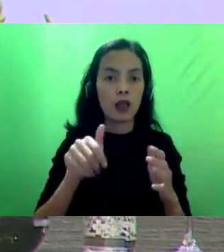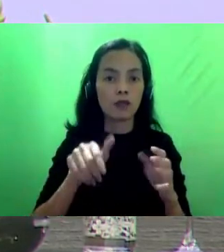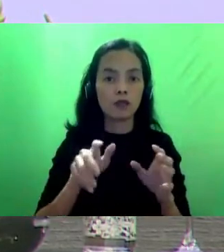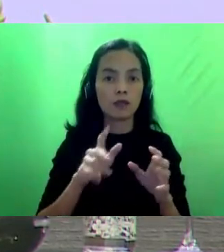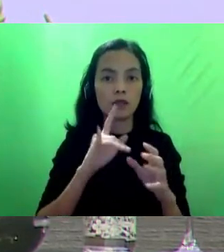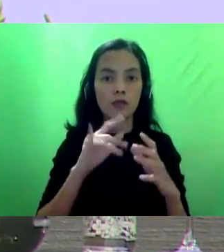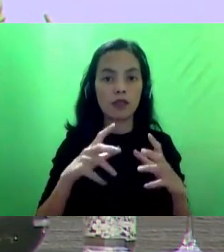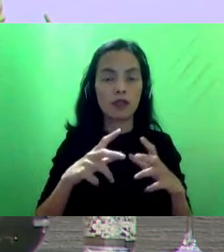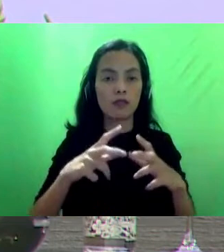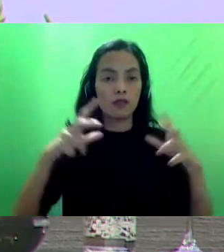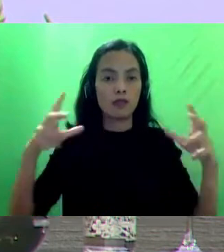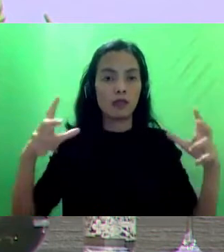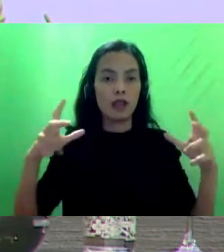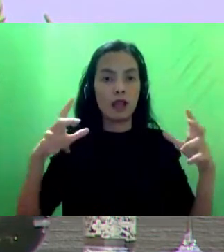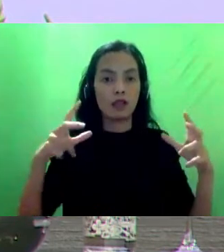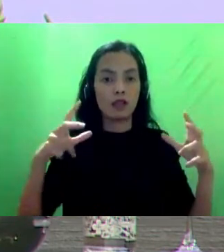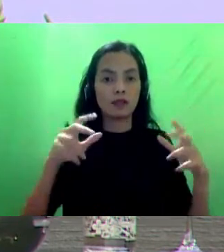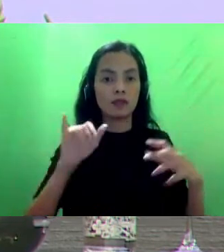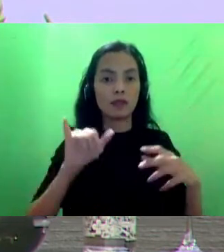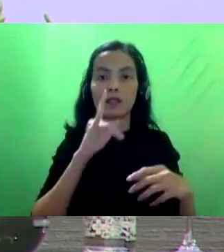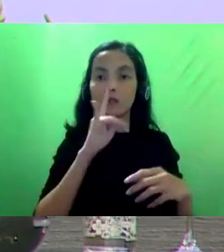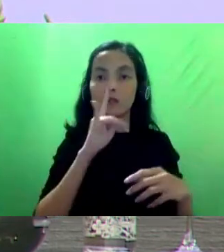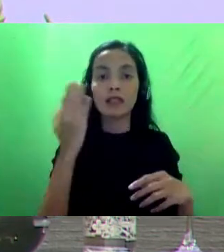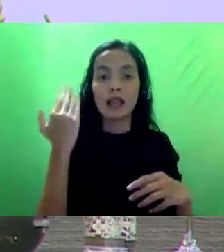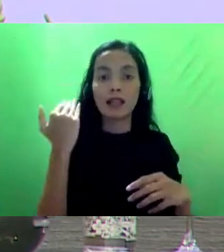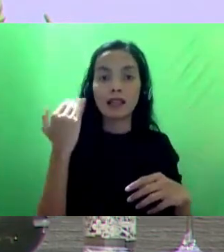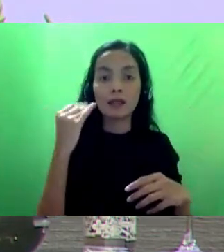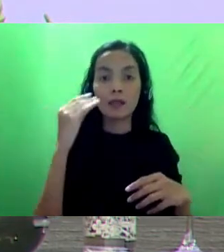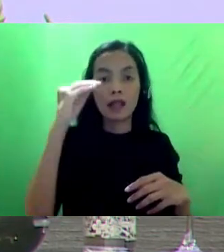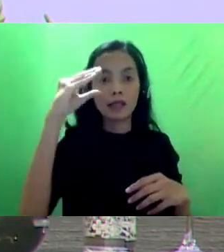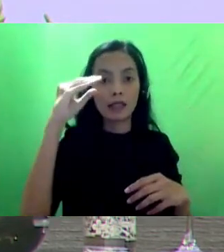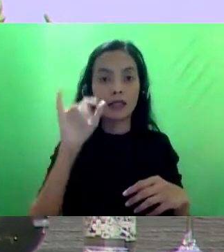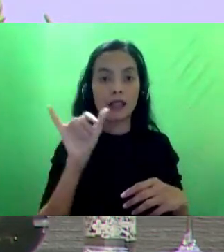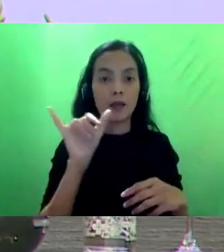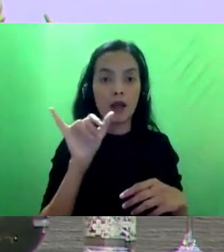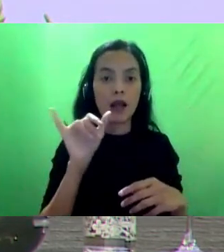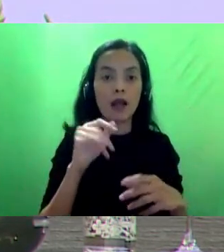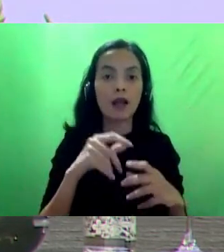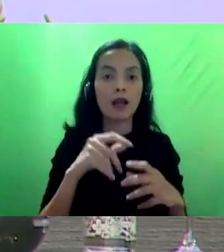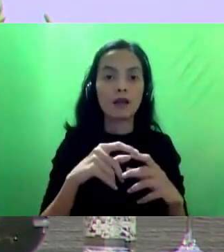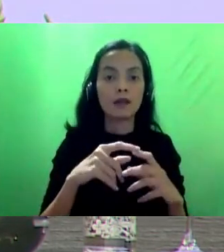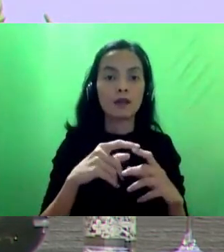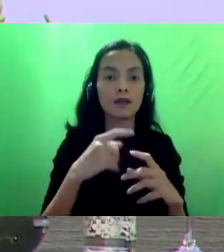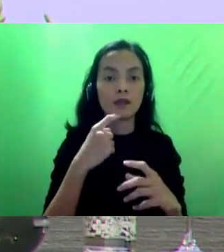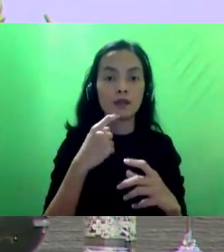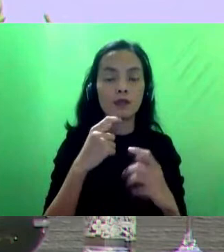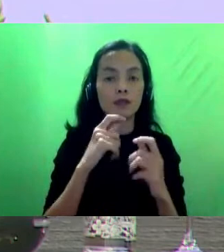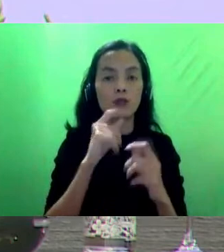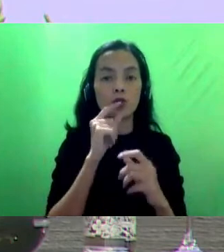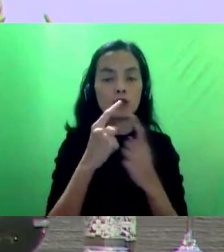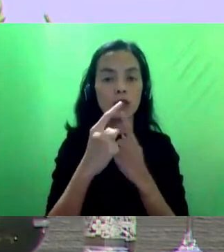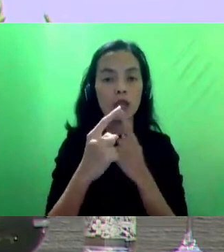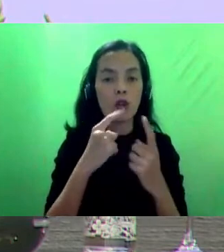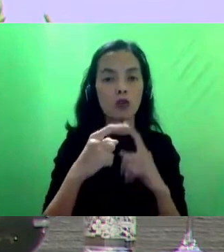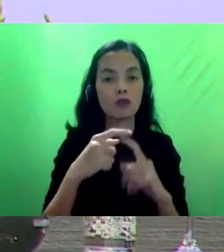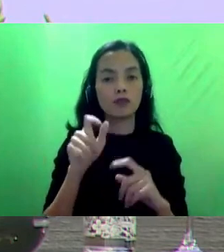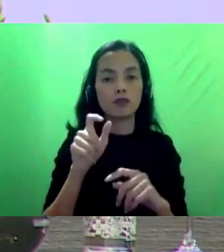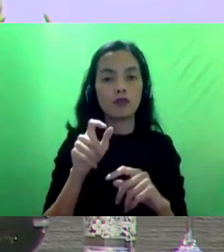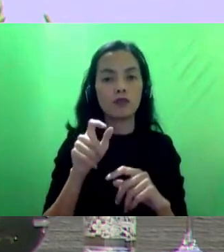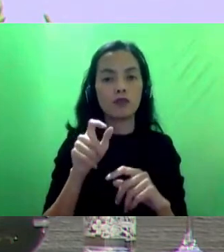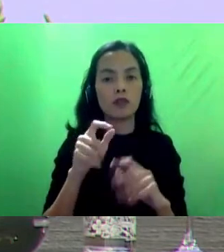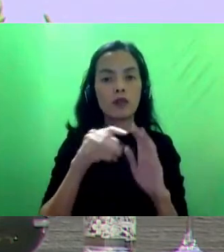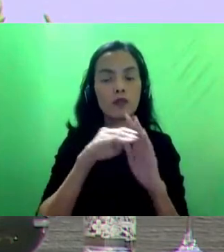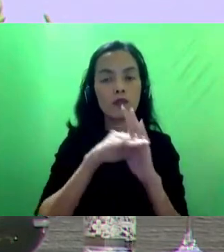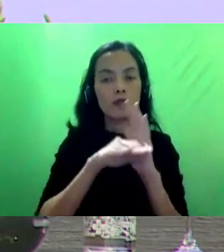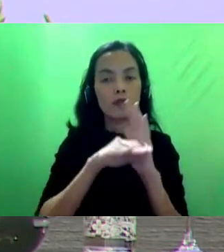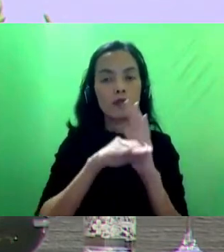we entered earlier in the morning for the keynote policy dialogue 2. So I think that's all. Mbak Kiki and Pak Elan, I thank you for